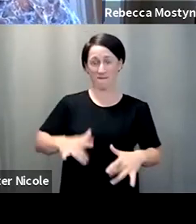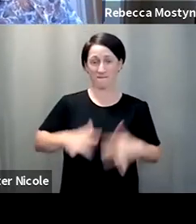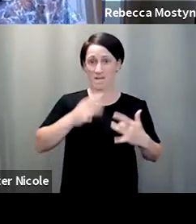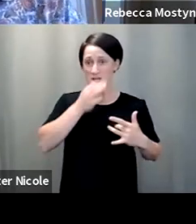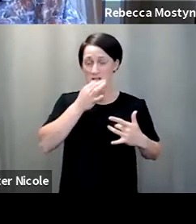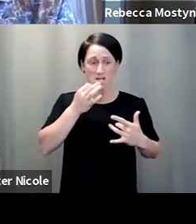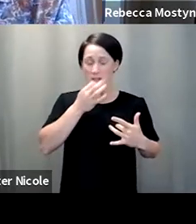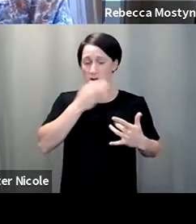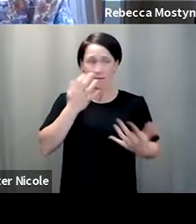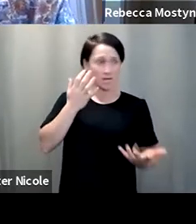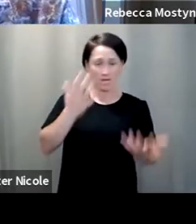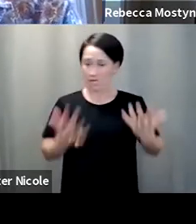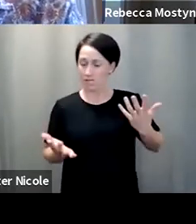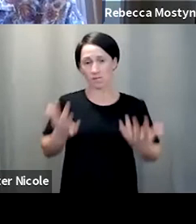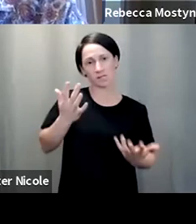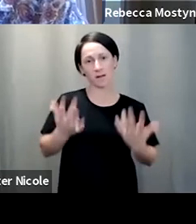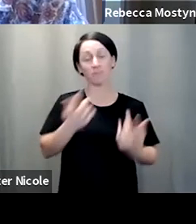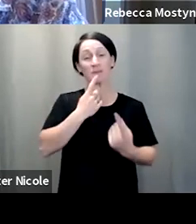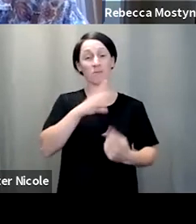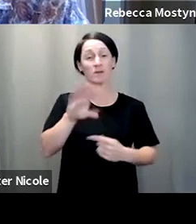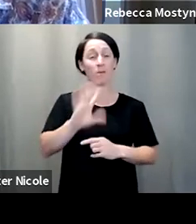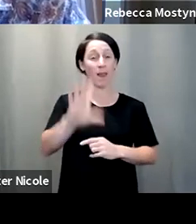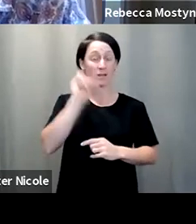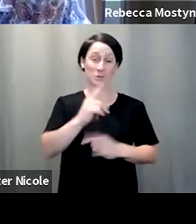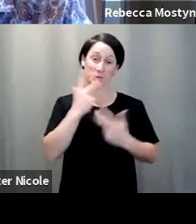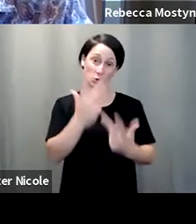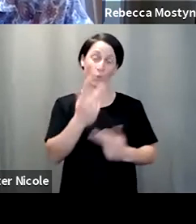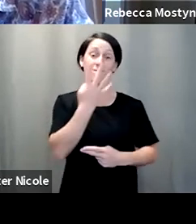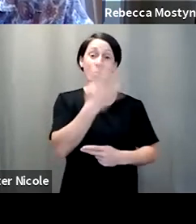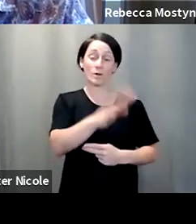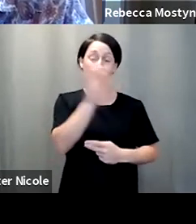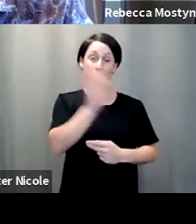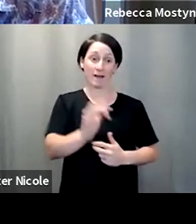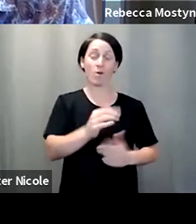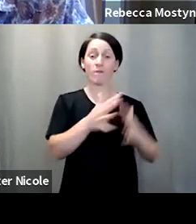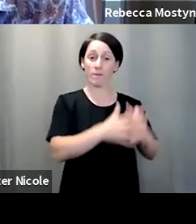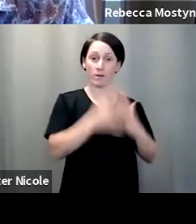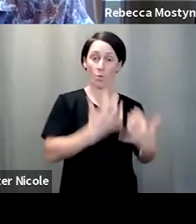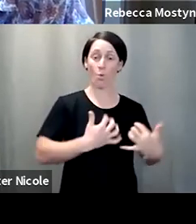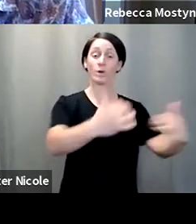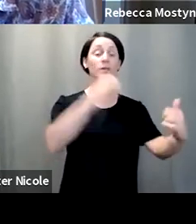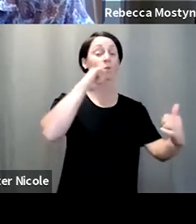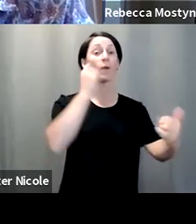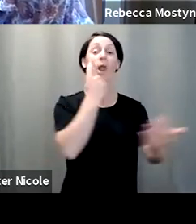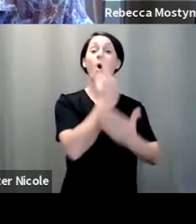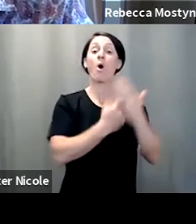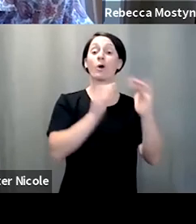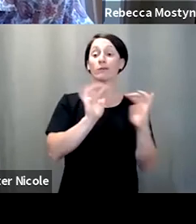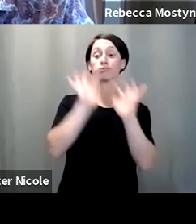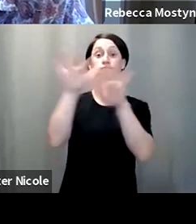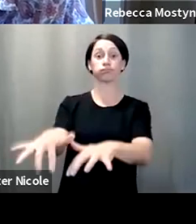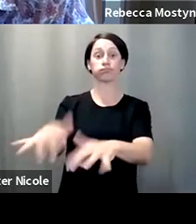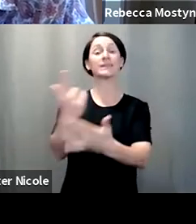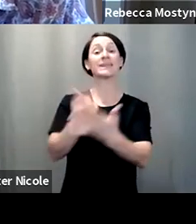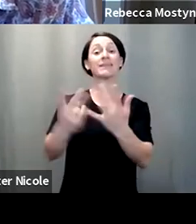And just the data that came in last week showed that 40% of US audiences would only attend a performance if masks were